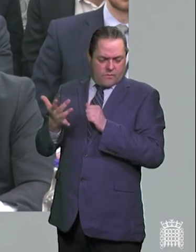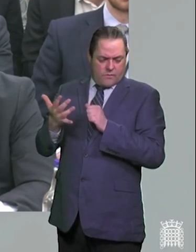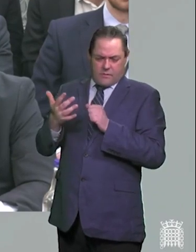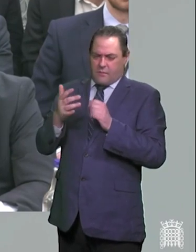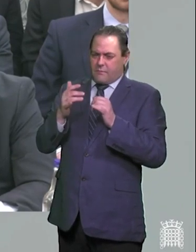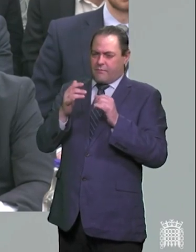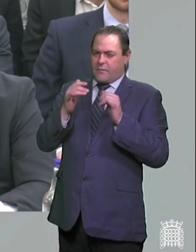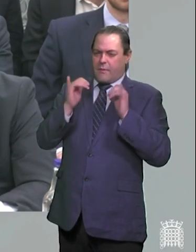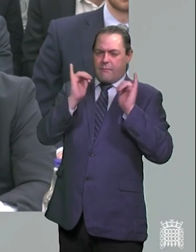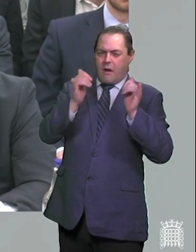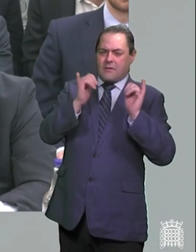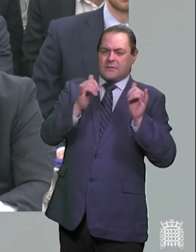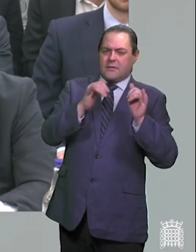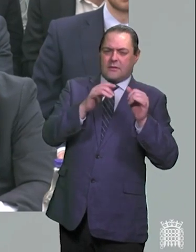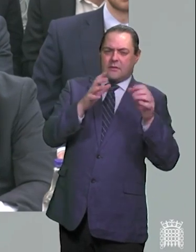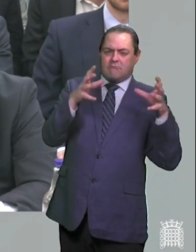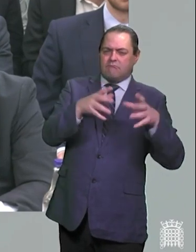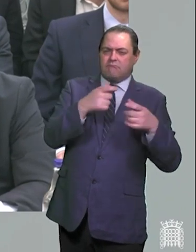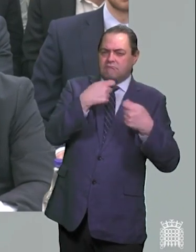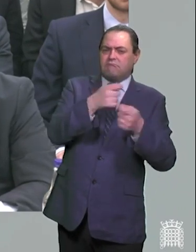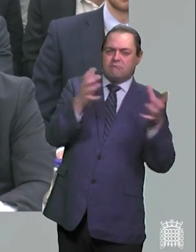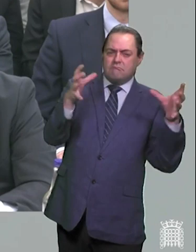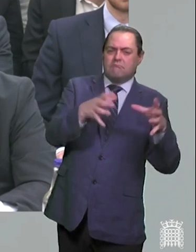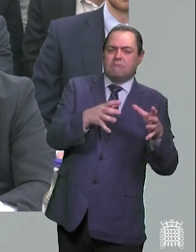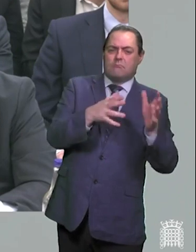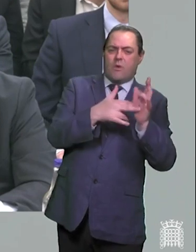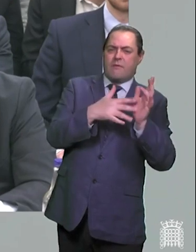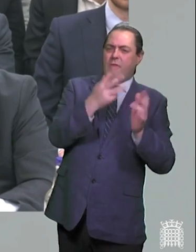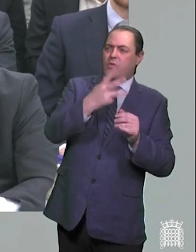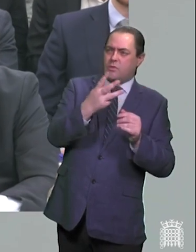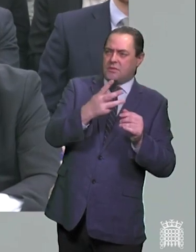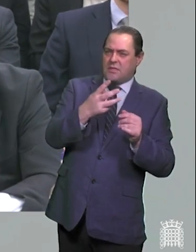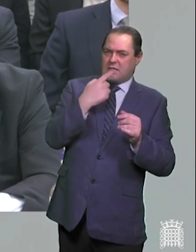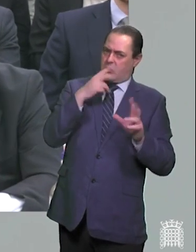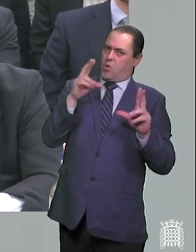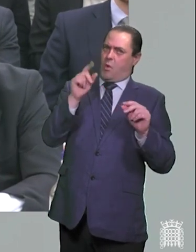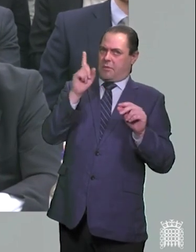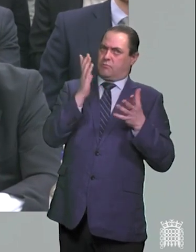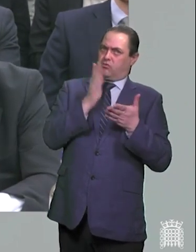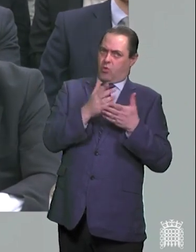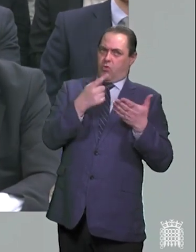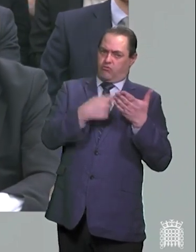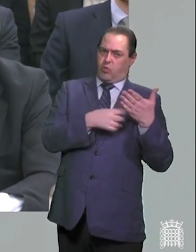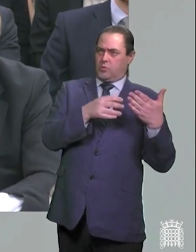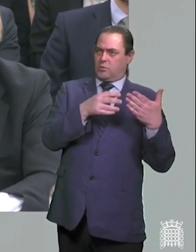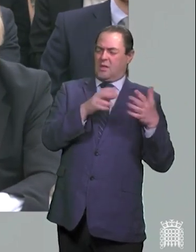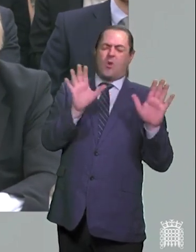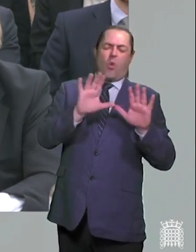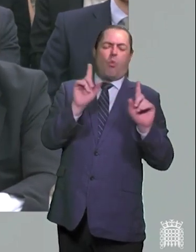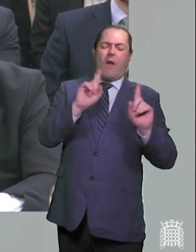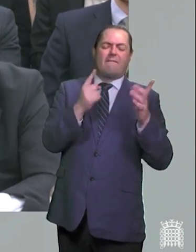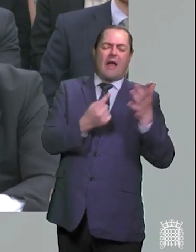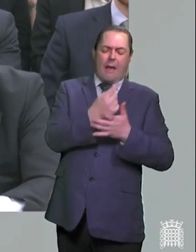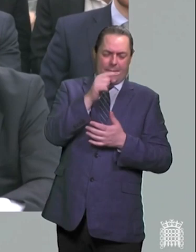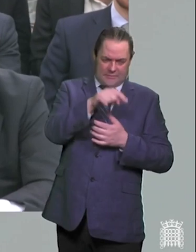party on November the 13th. I said no, but I was sure that the rules and guidance had been observed. I said no, but whatever